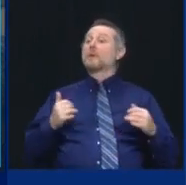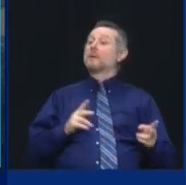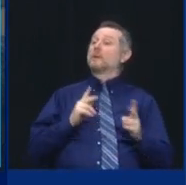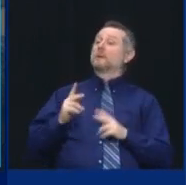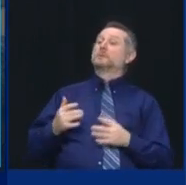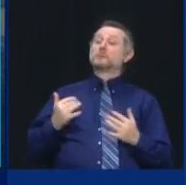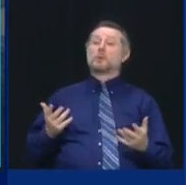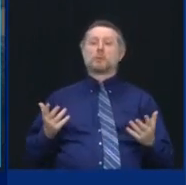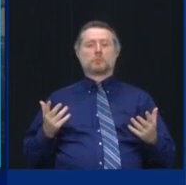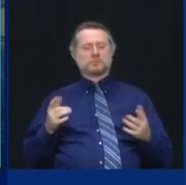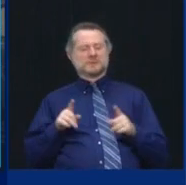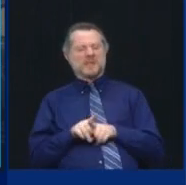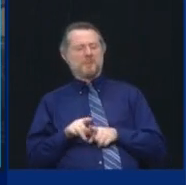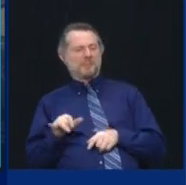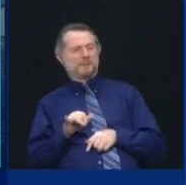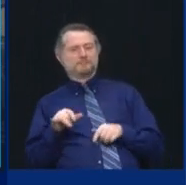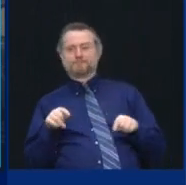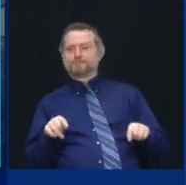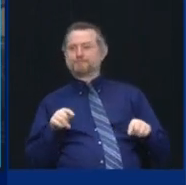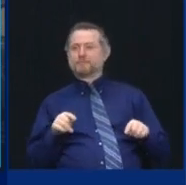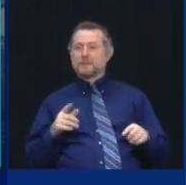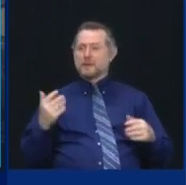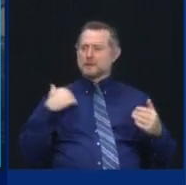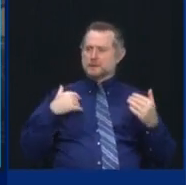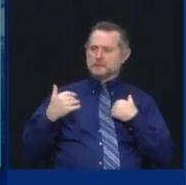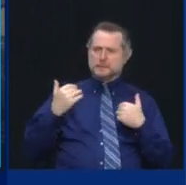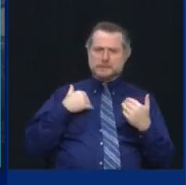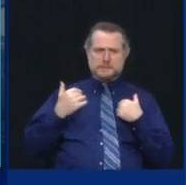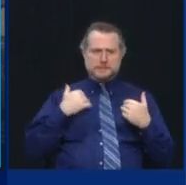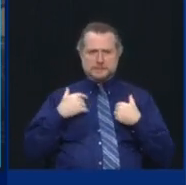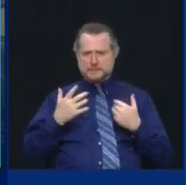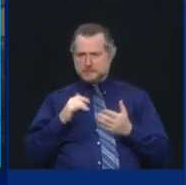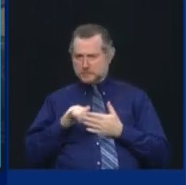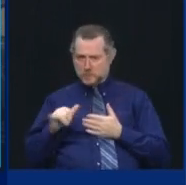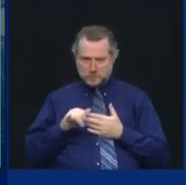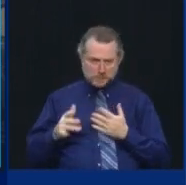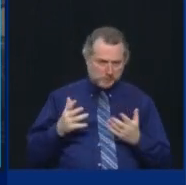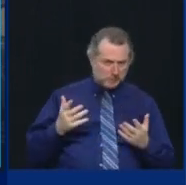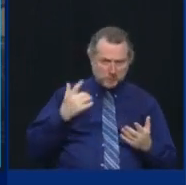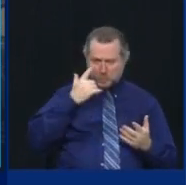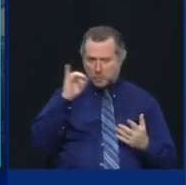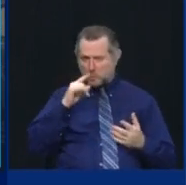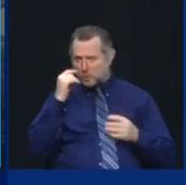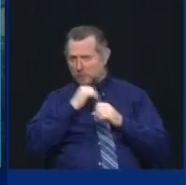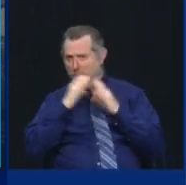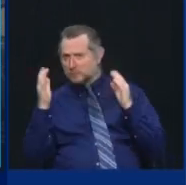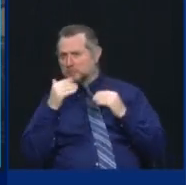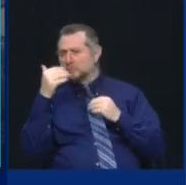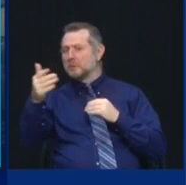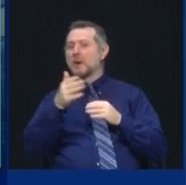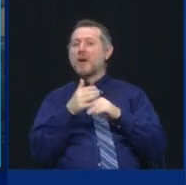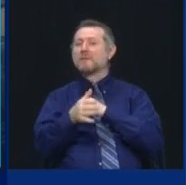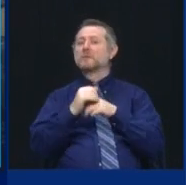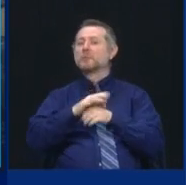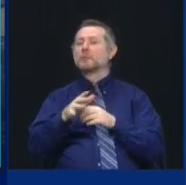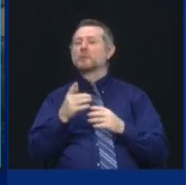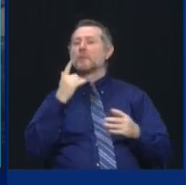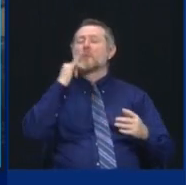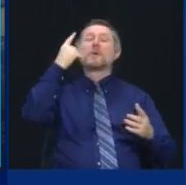today. People ask me all day long, what is New York going to be like post-COVID? What do you think?